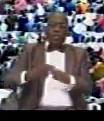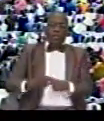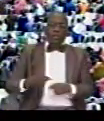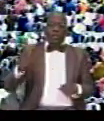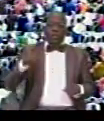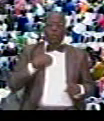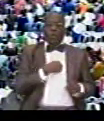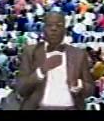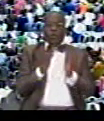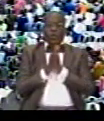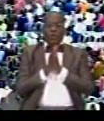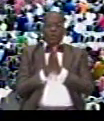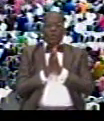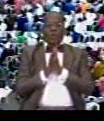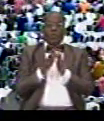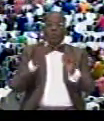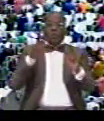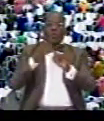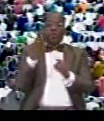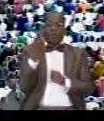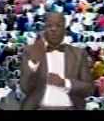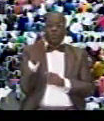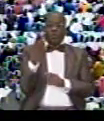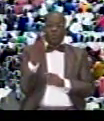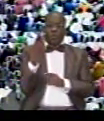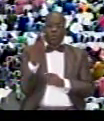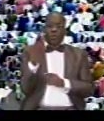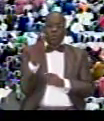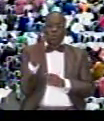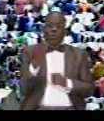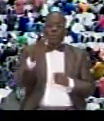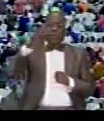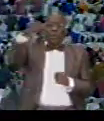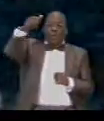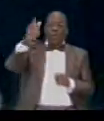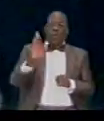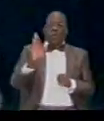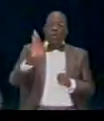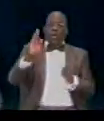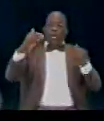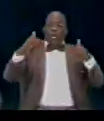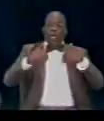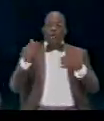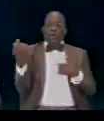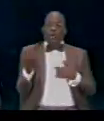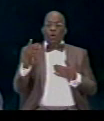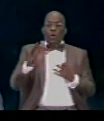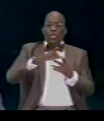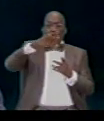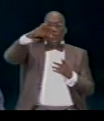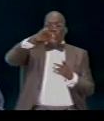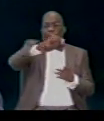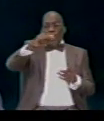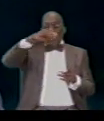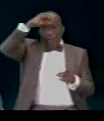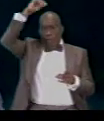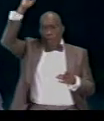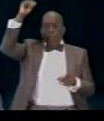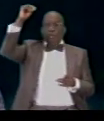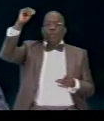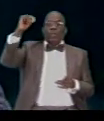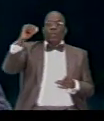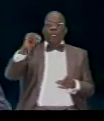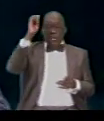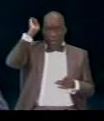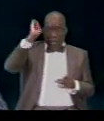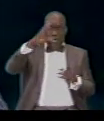name. But number two, global icon. God has always picked a man. He has always sought and picked a man. He picked up Abraham and He said to